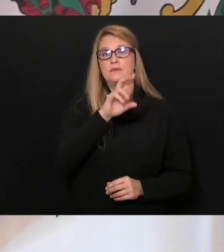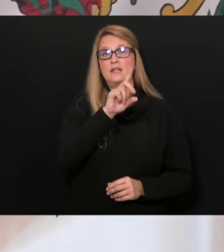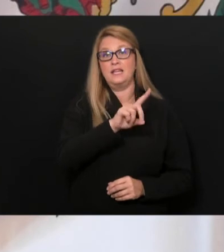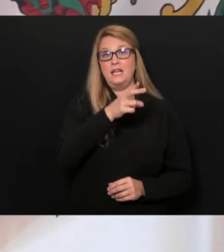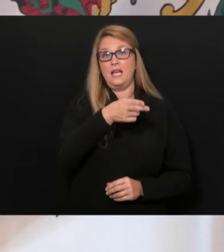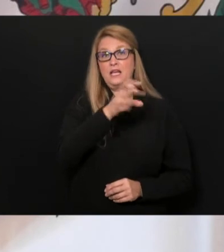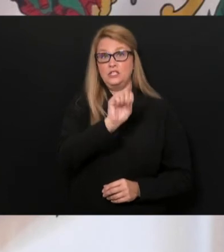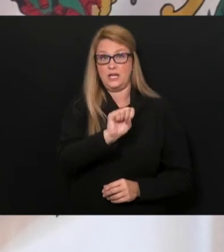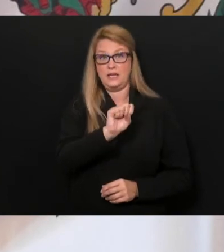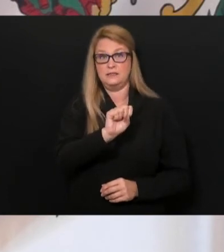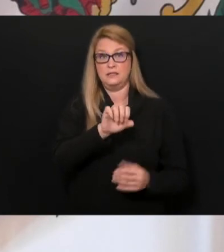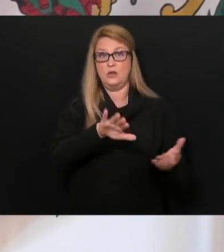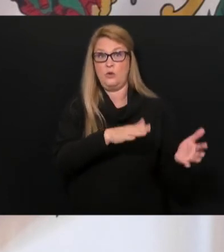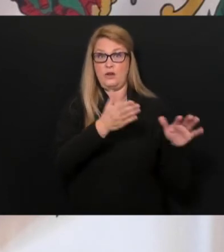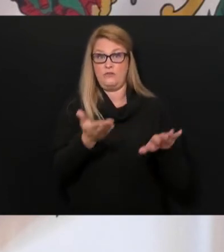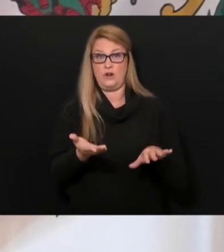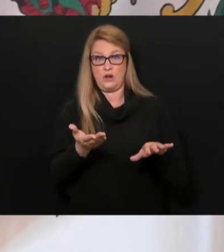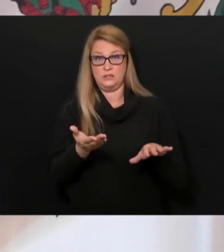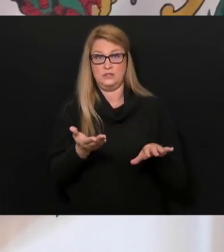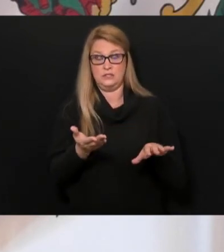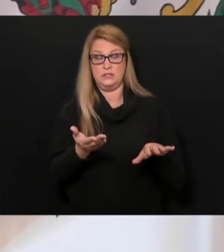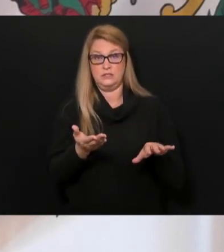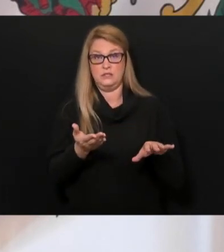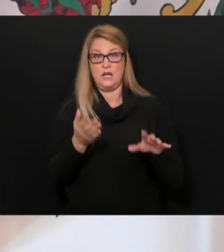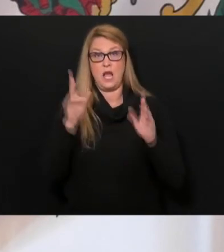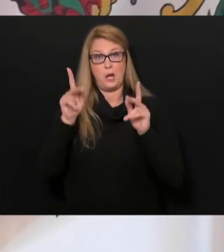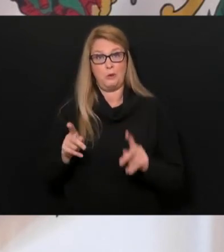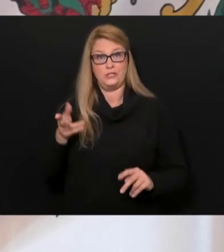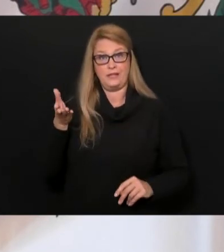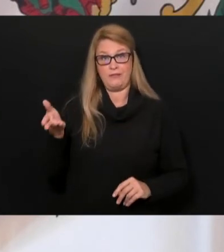DHS, we have lost an individual there as well.